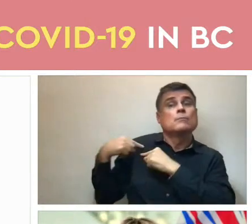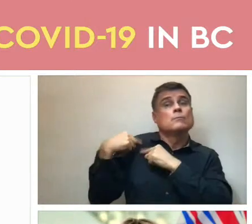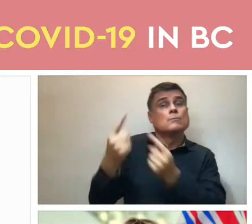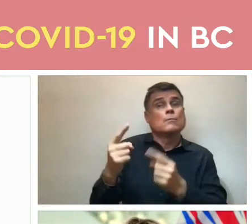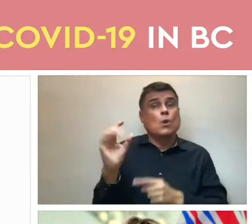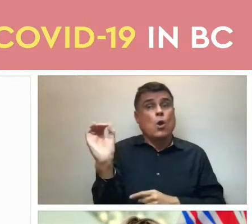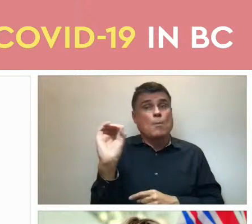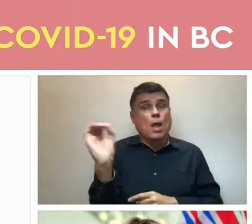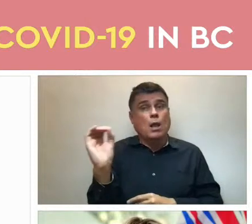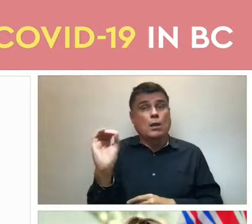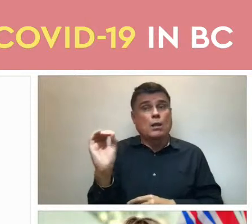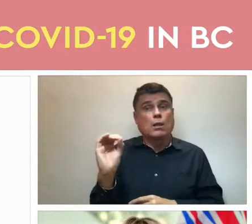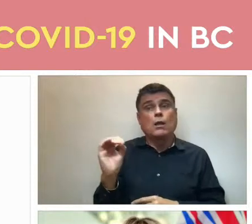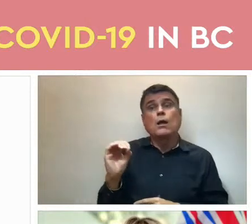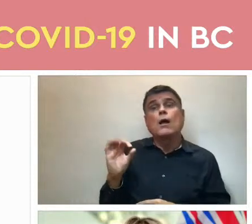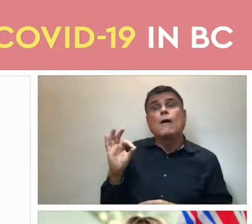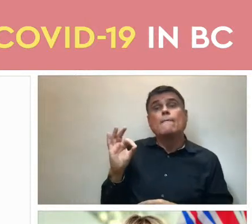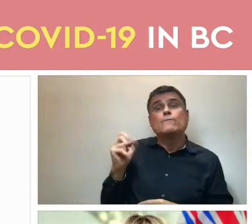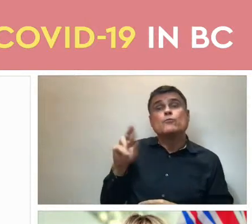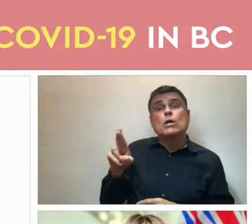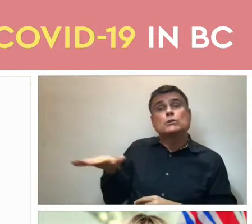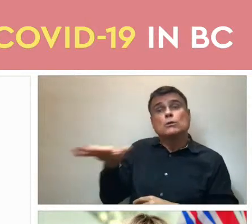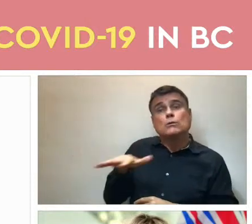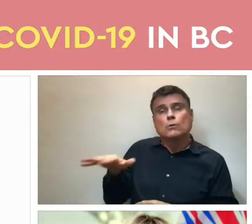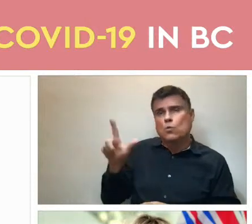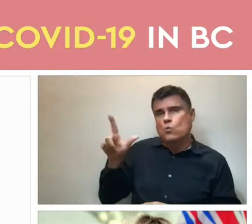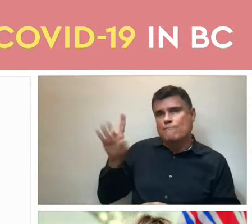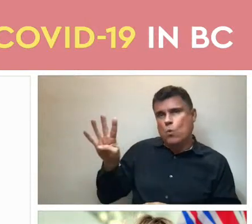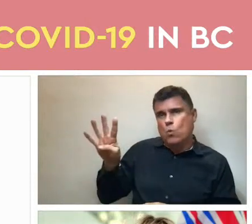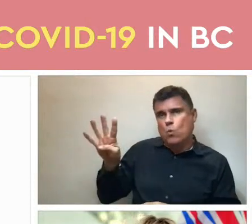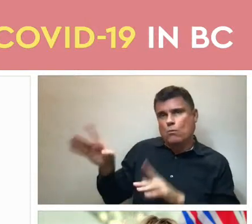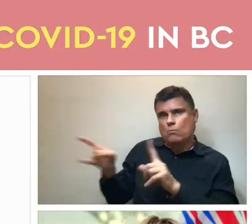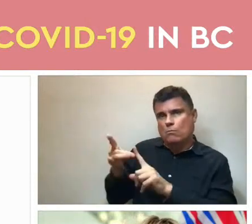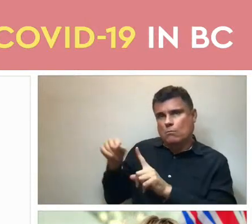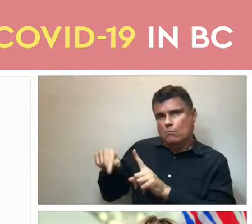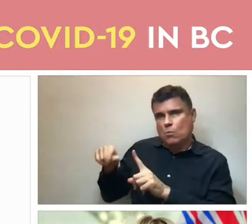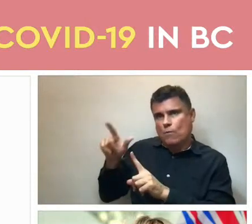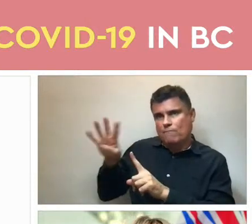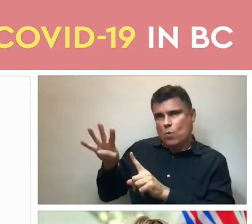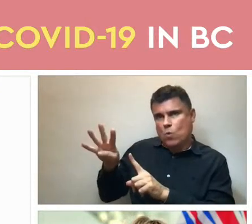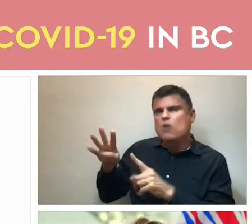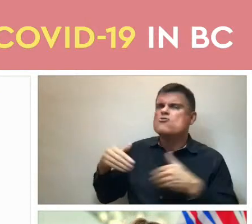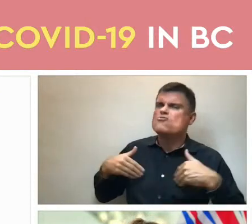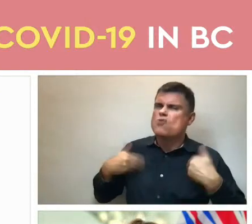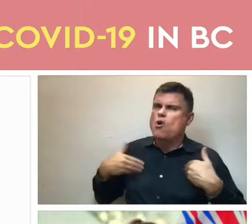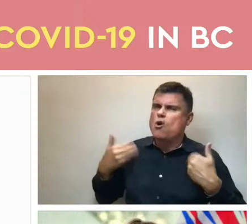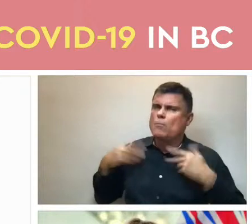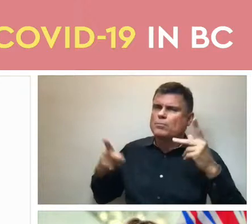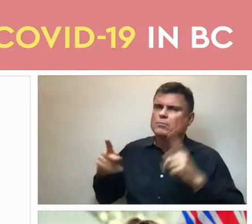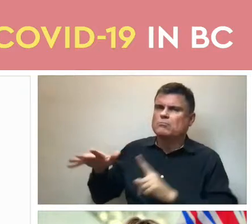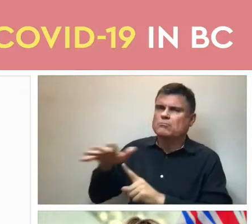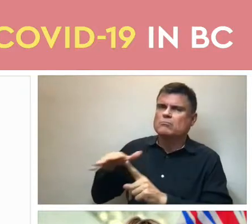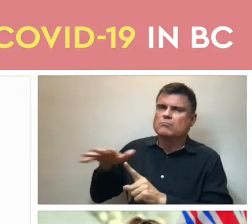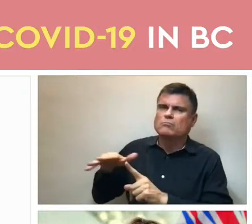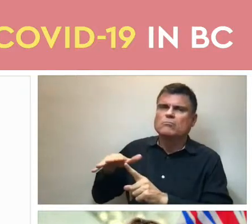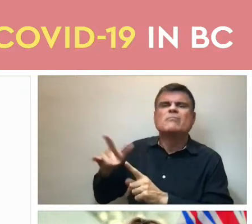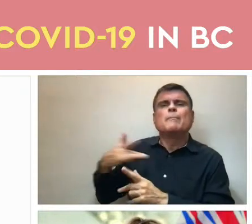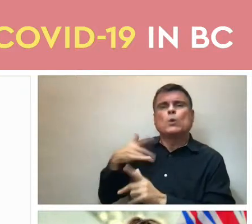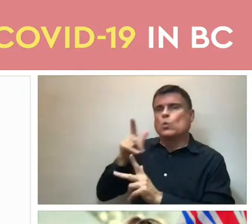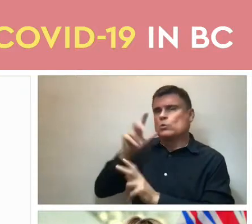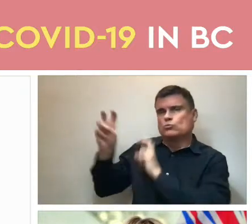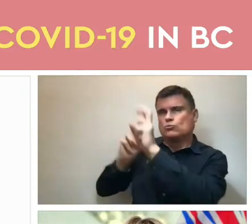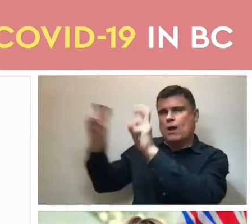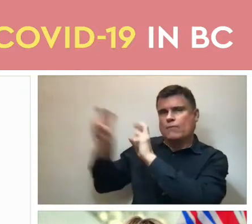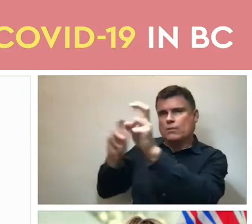range is relatively young, and that, of course, reflects people who travel for the most part. We've had no hospitalizations in the cases